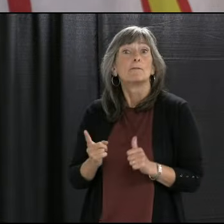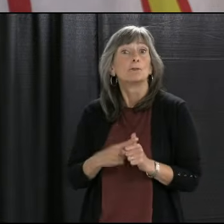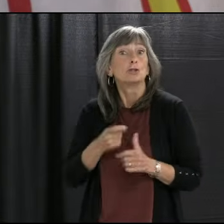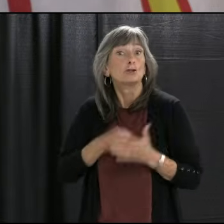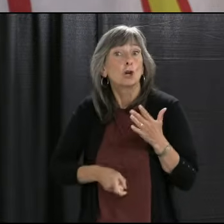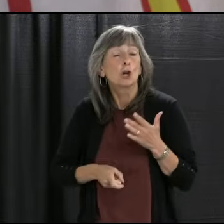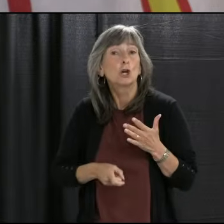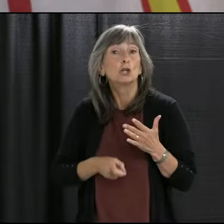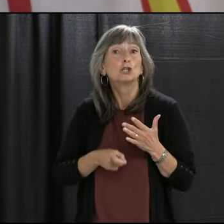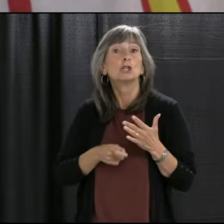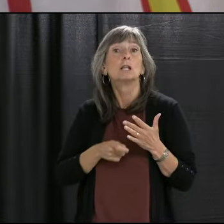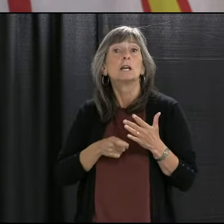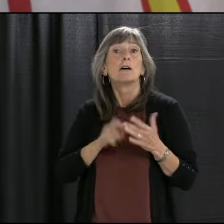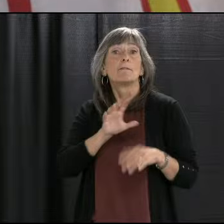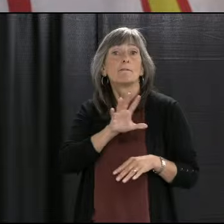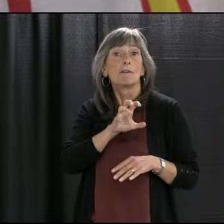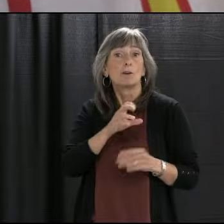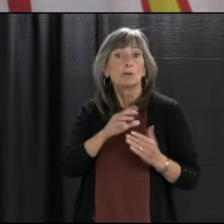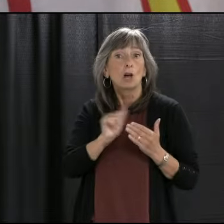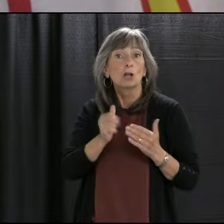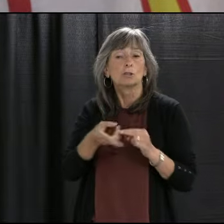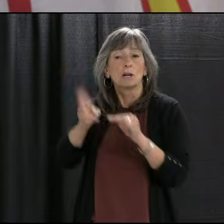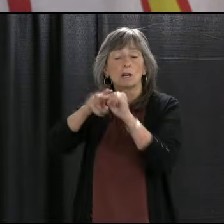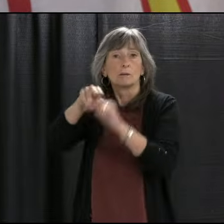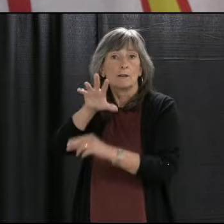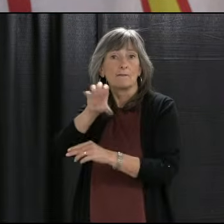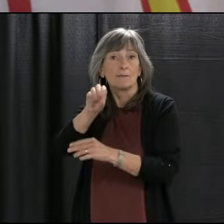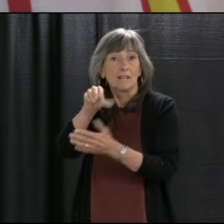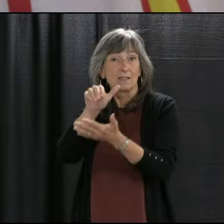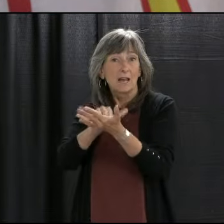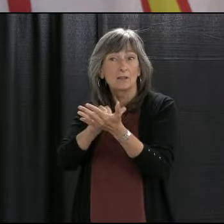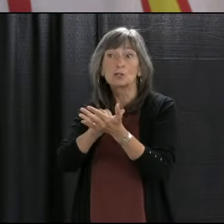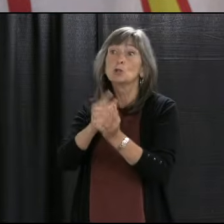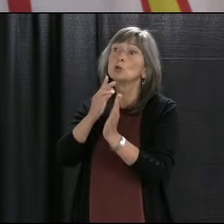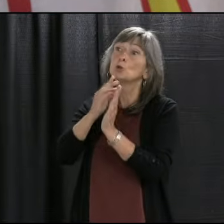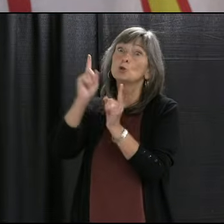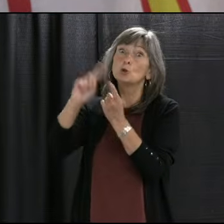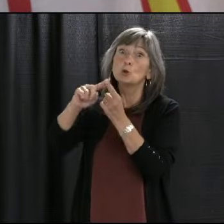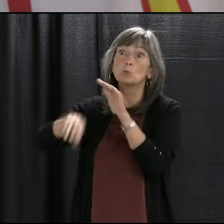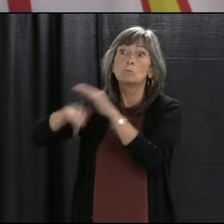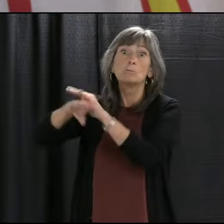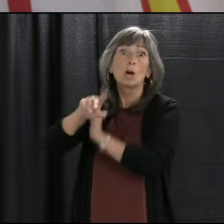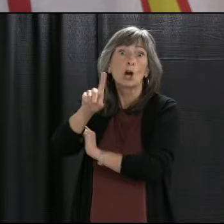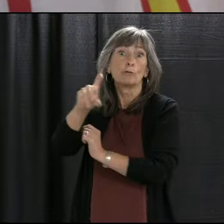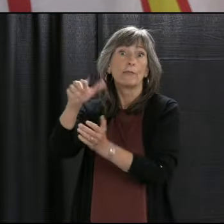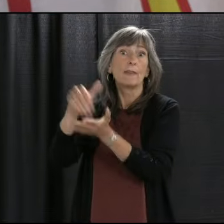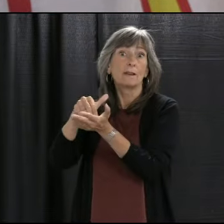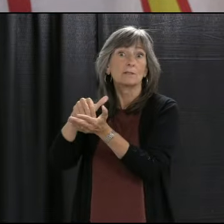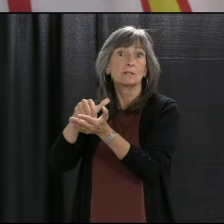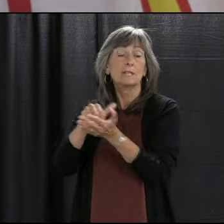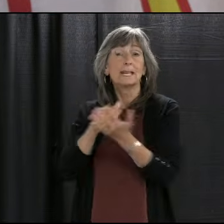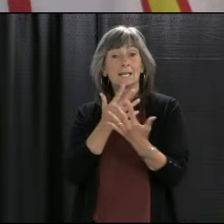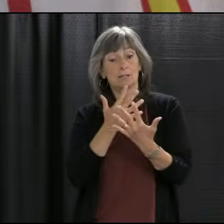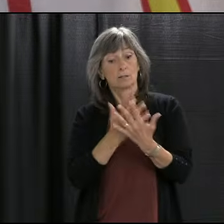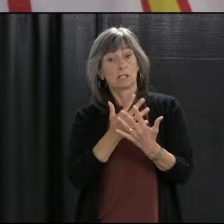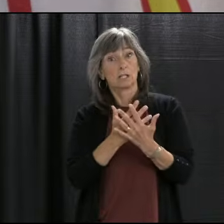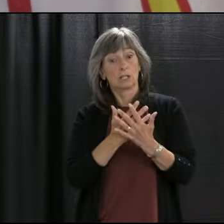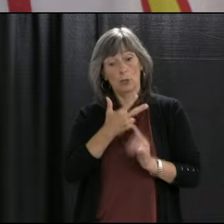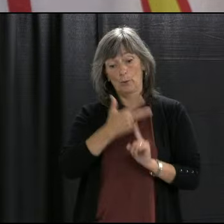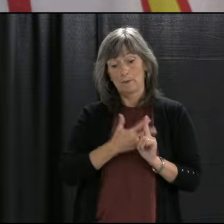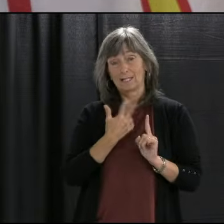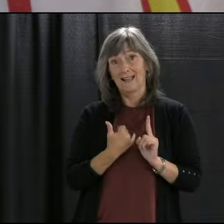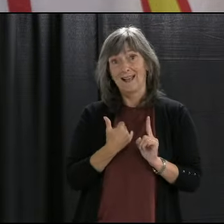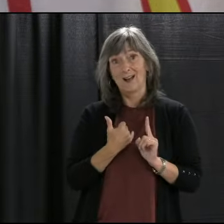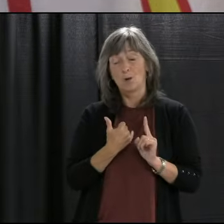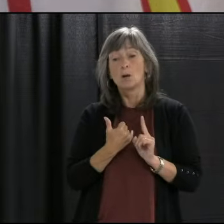fines will increase from $500 to $50,000 to $100,000 range, and imprisonment will increase from up to 3 months